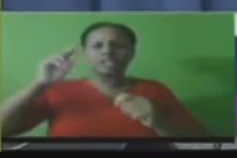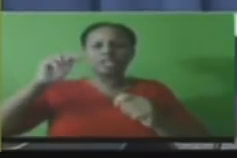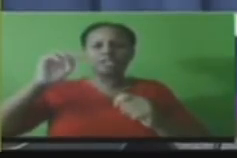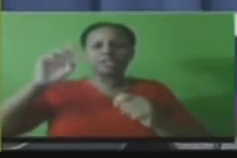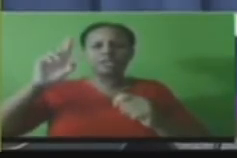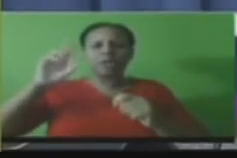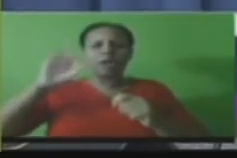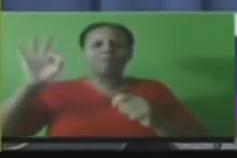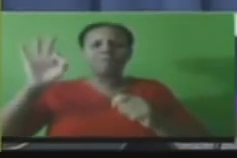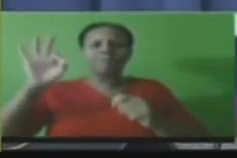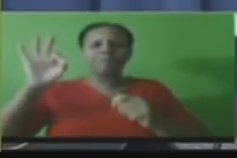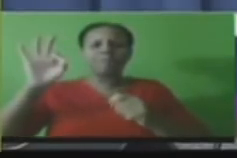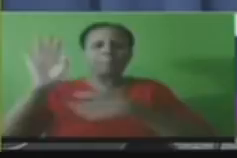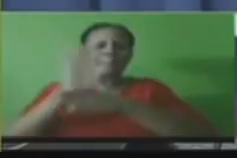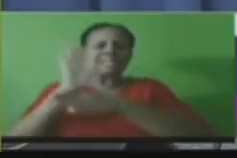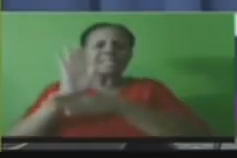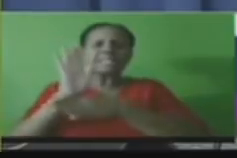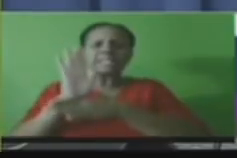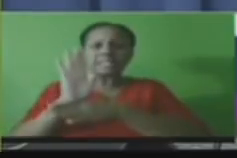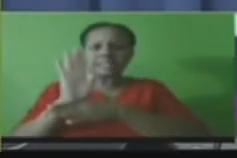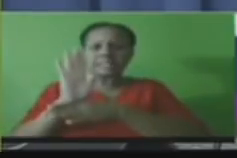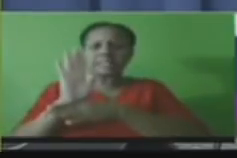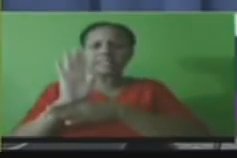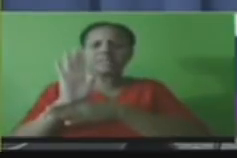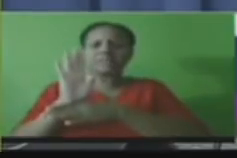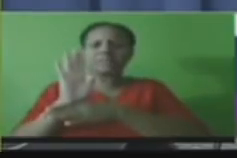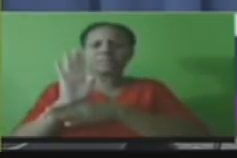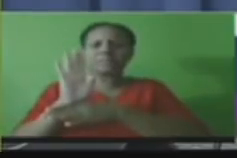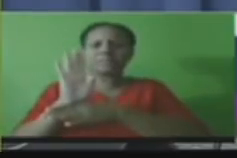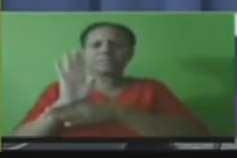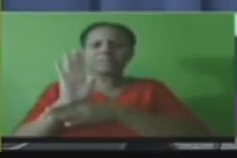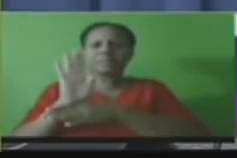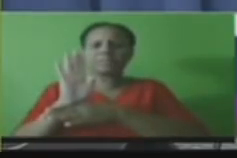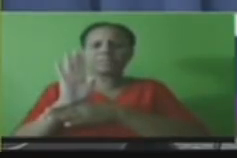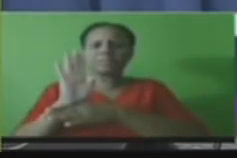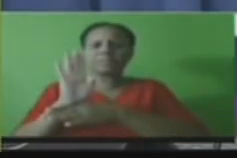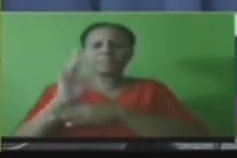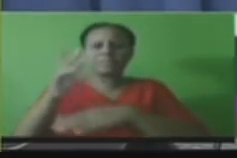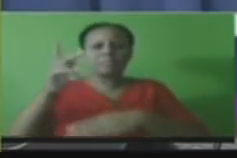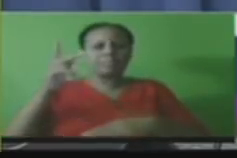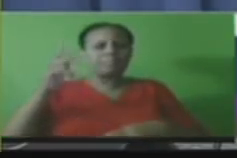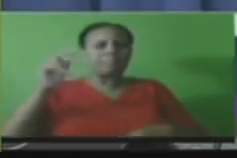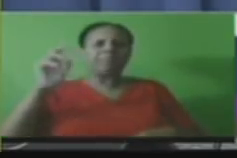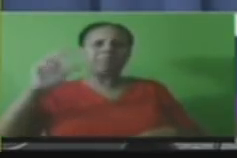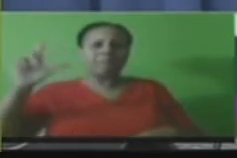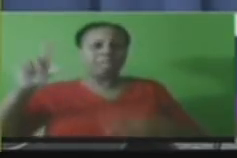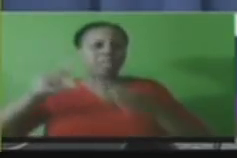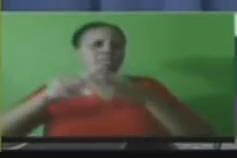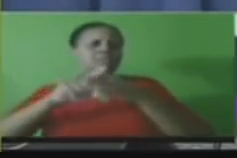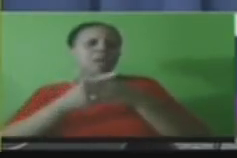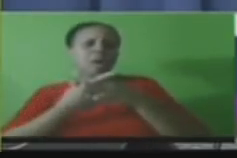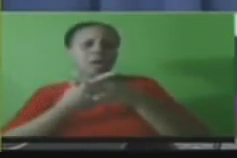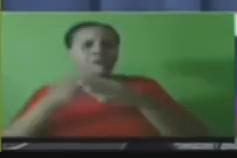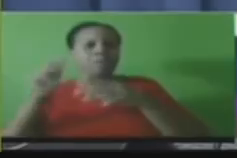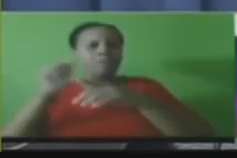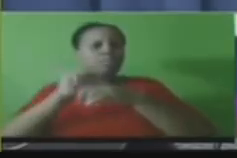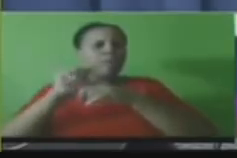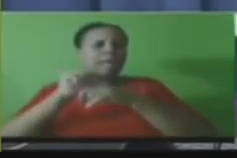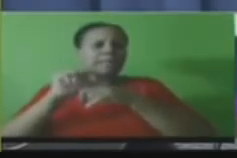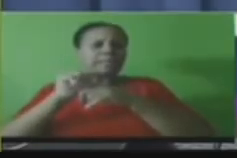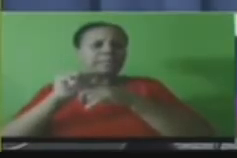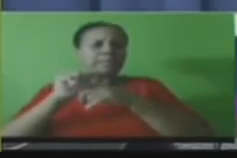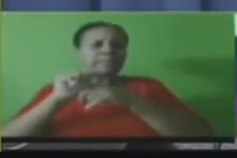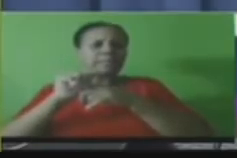runs. And the Couva Point Lisa Chamber already went up Thursday and Friday with trial runs. So